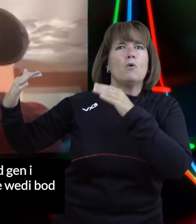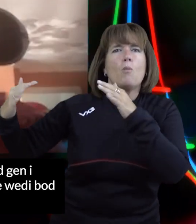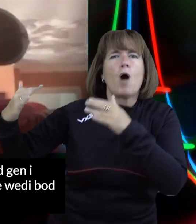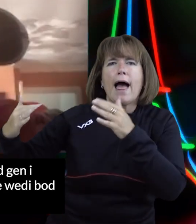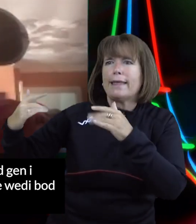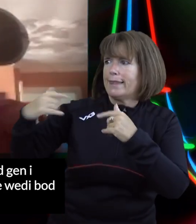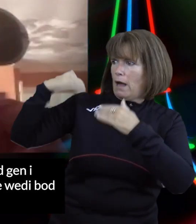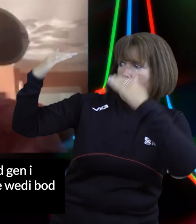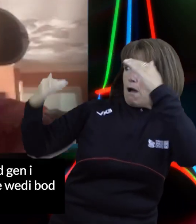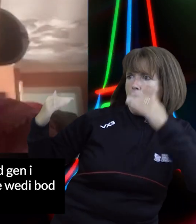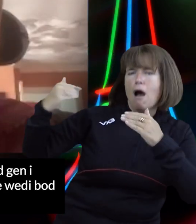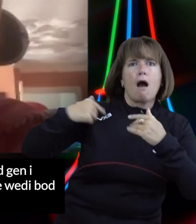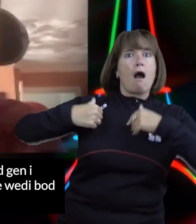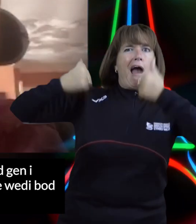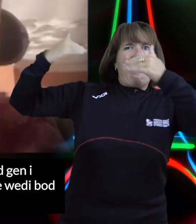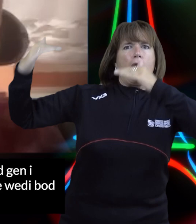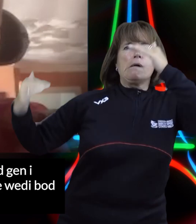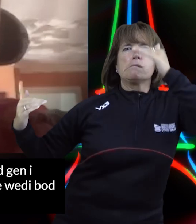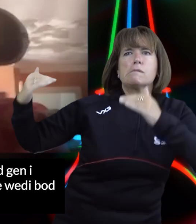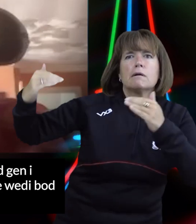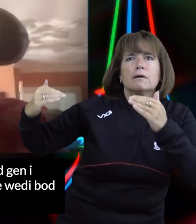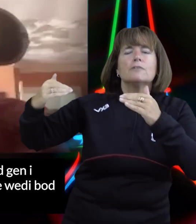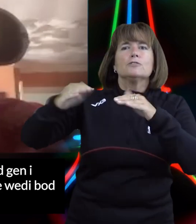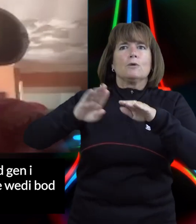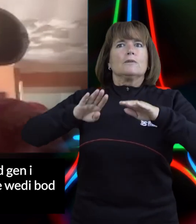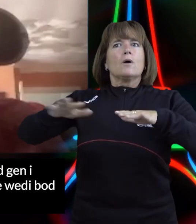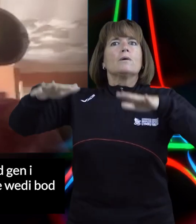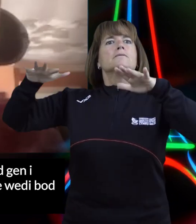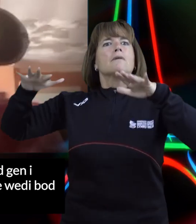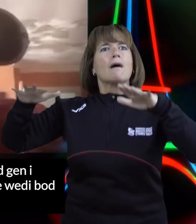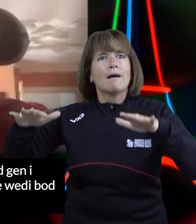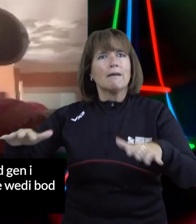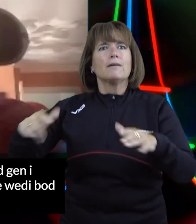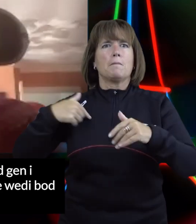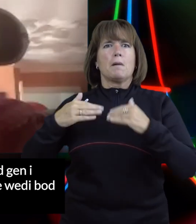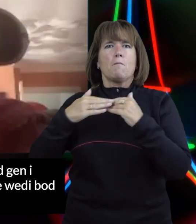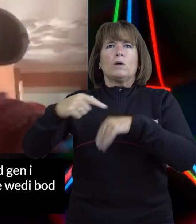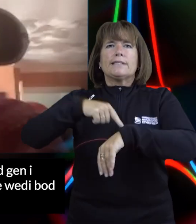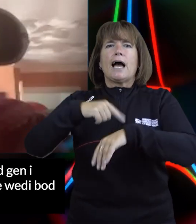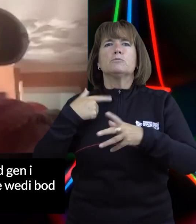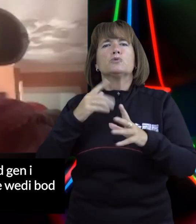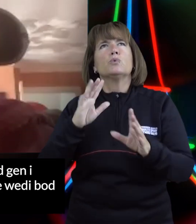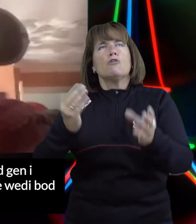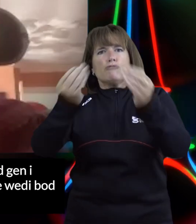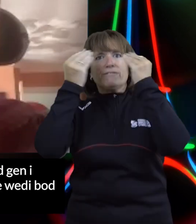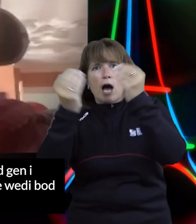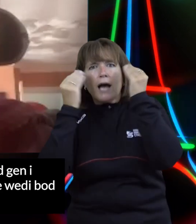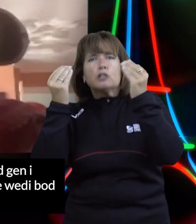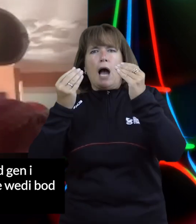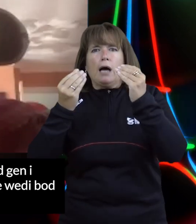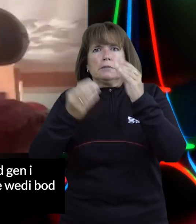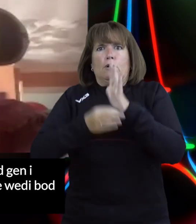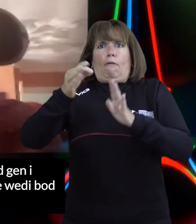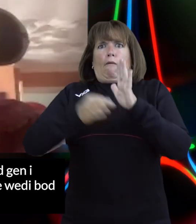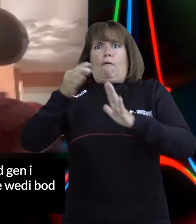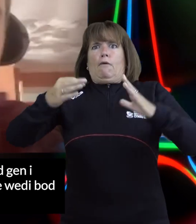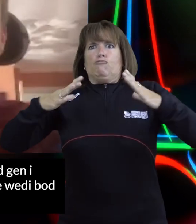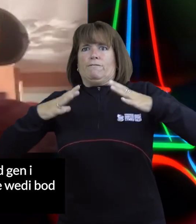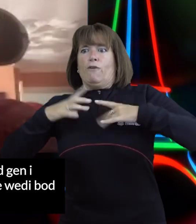just gives you an idea of where you're at, and it then means that when things do settle down, I'll have a little bit of time to